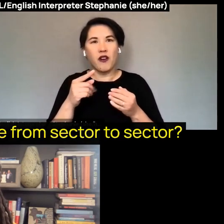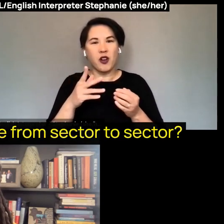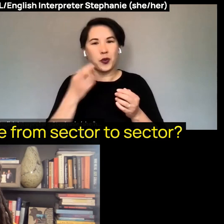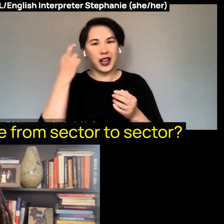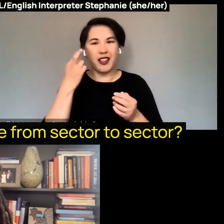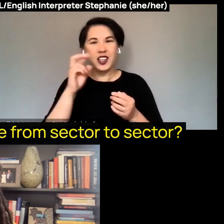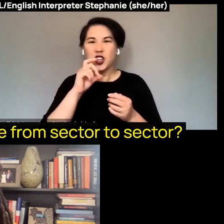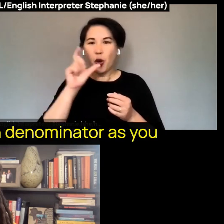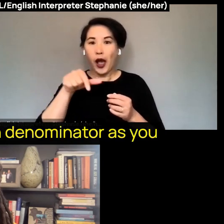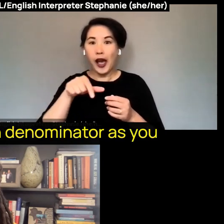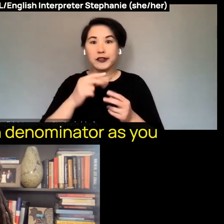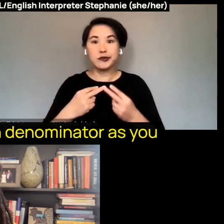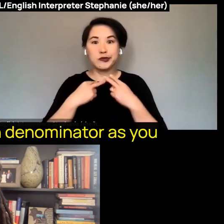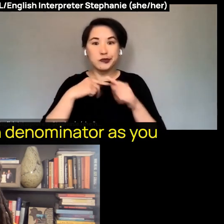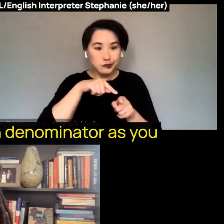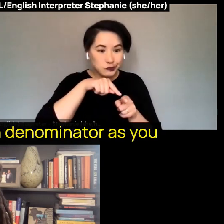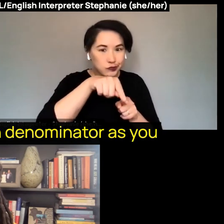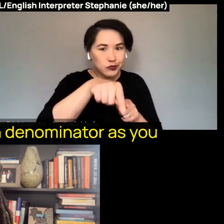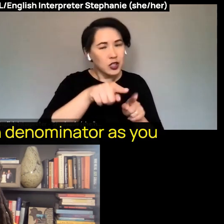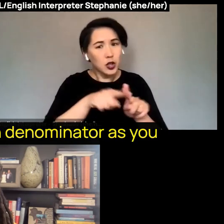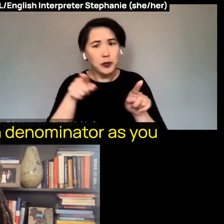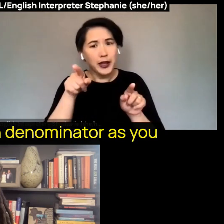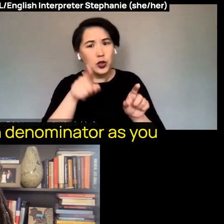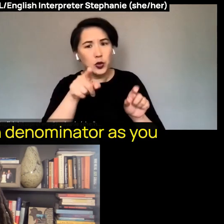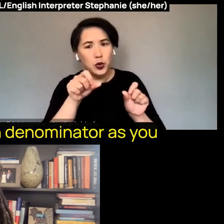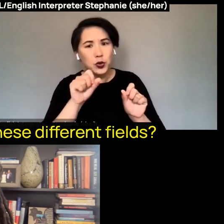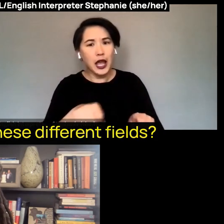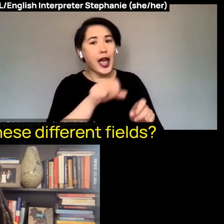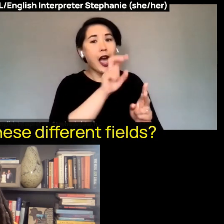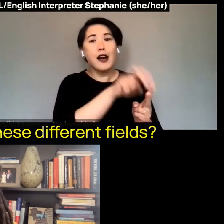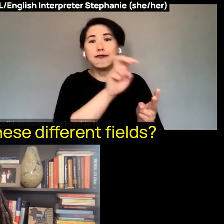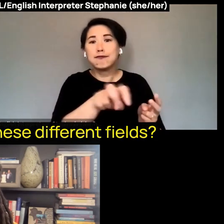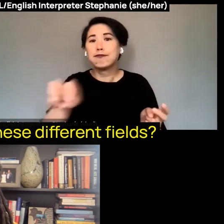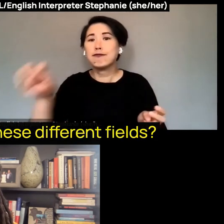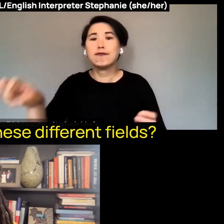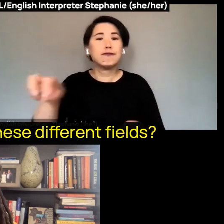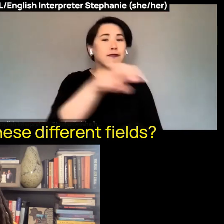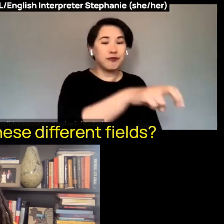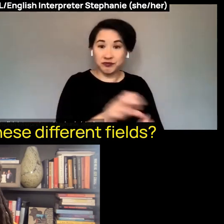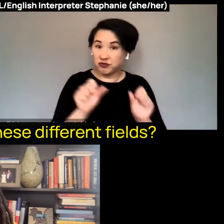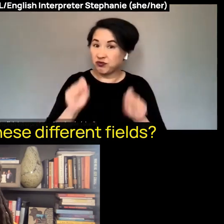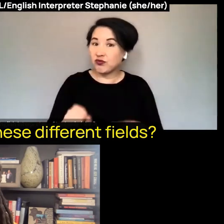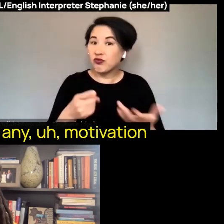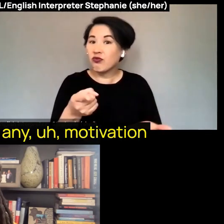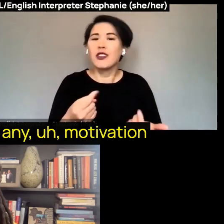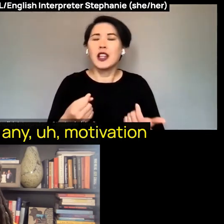from sector to sector. And was there a common denominator as you were kind of going into these different